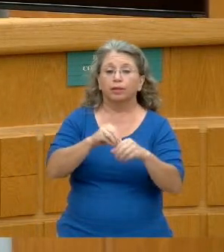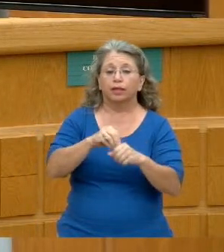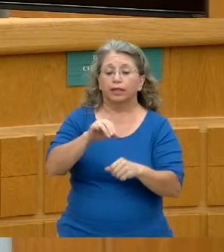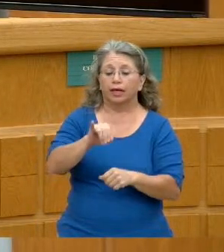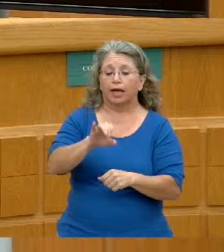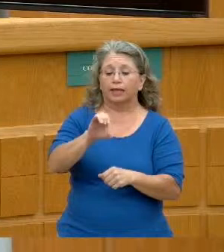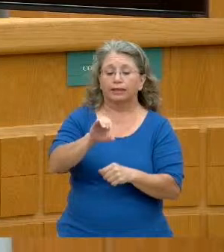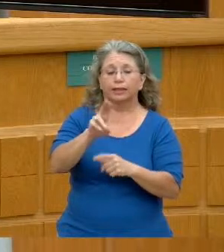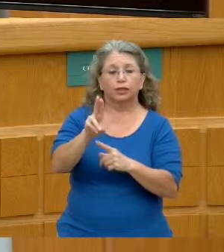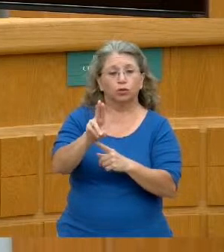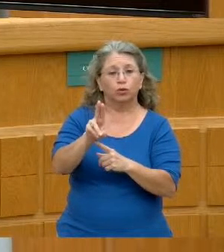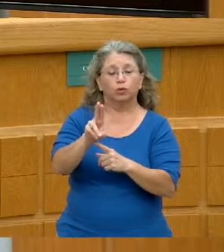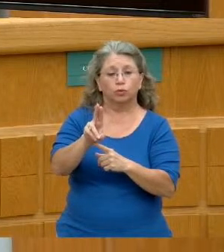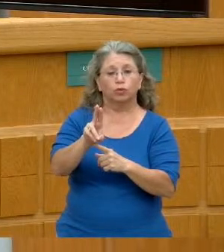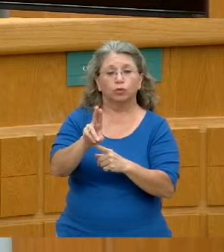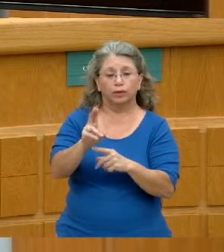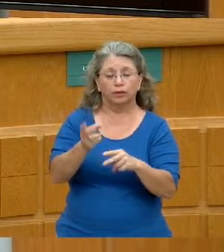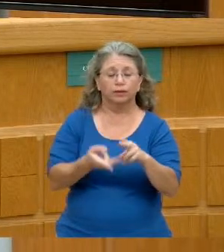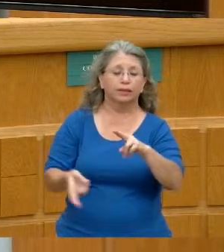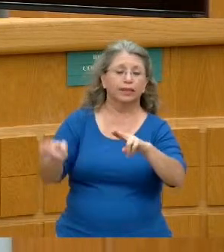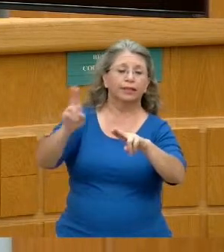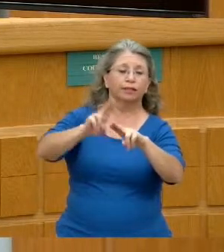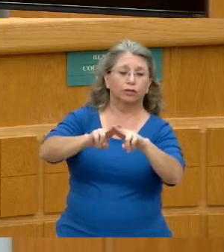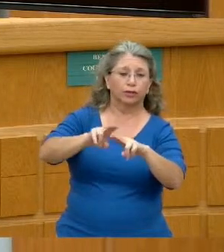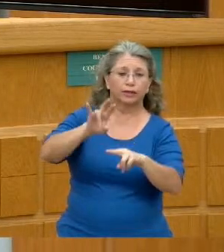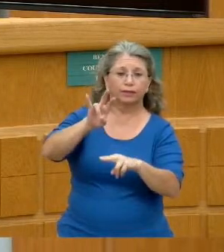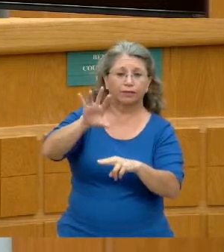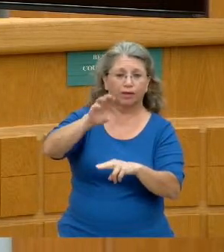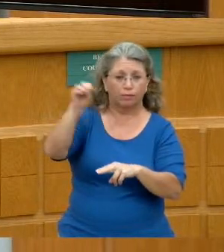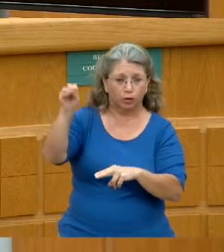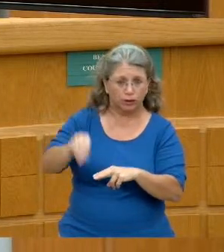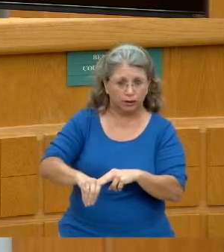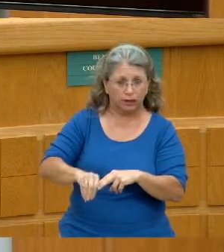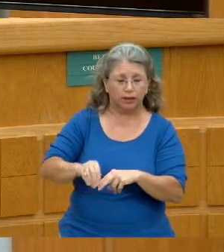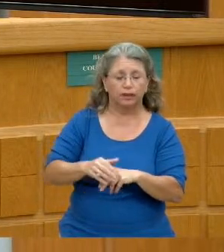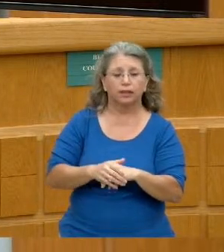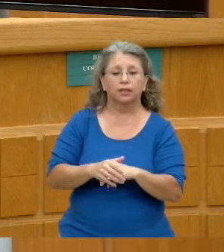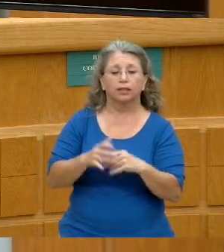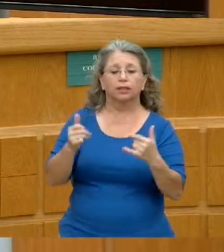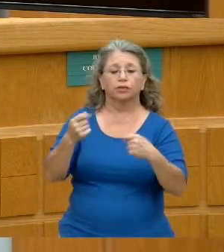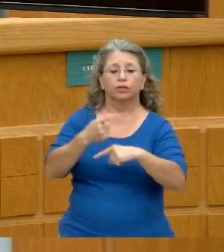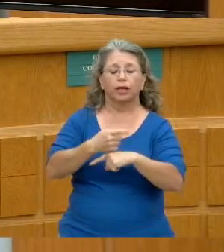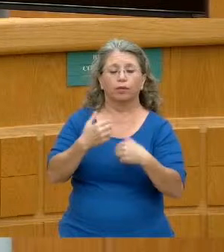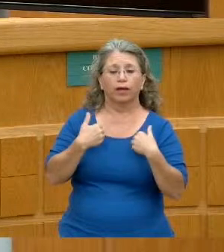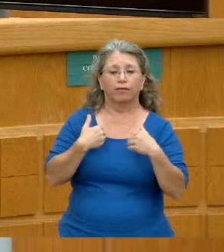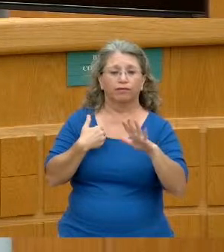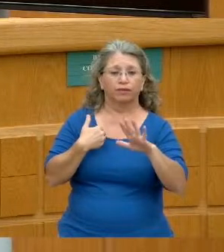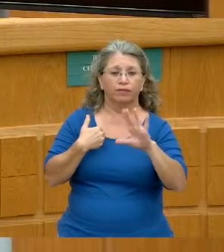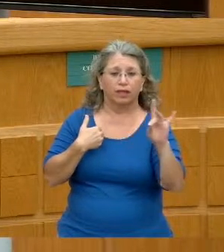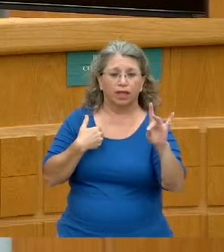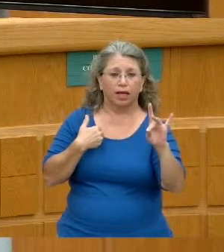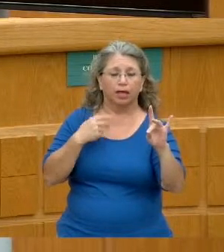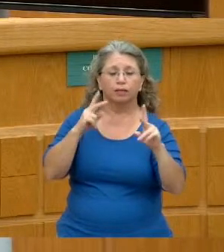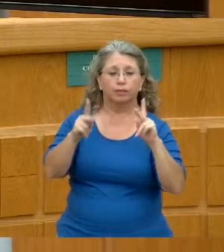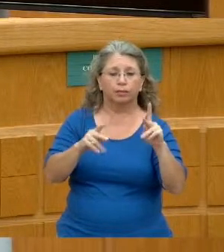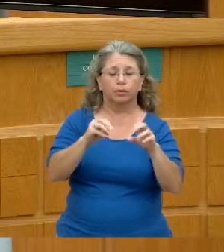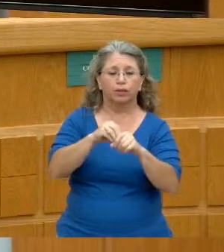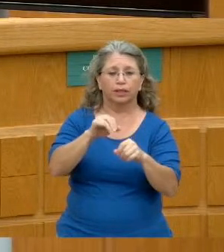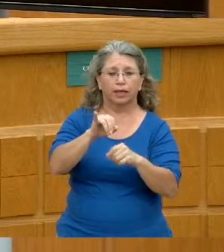recovery also has gone up 75%. And today we're at 58 persons in intensive